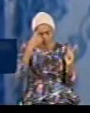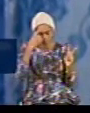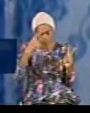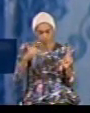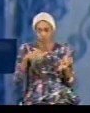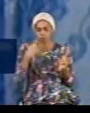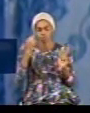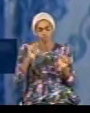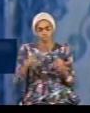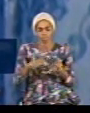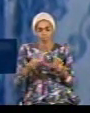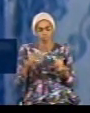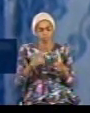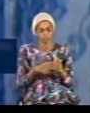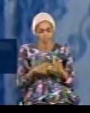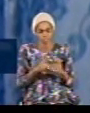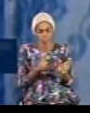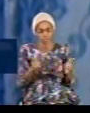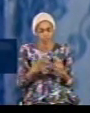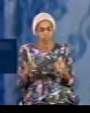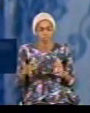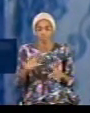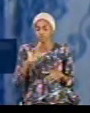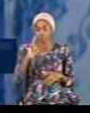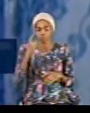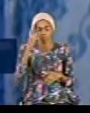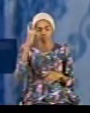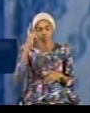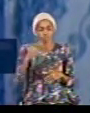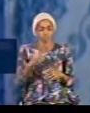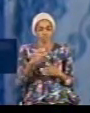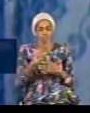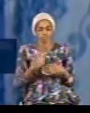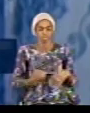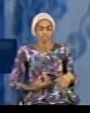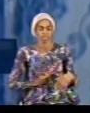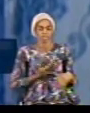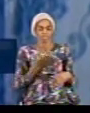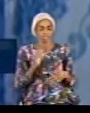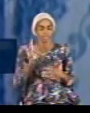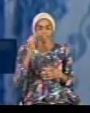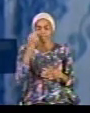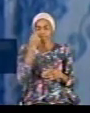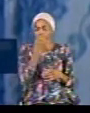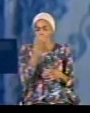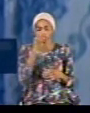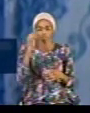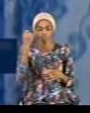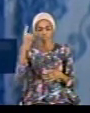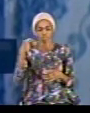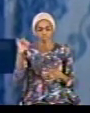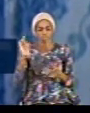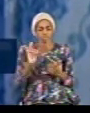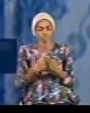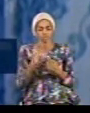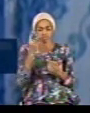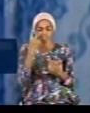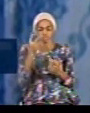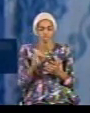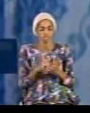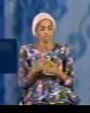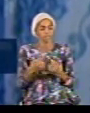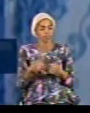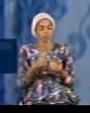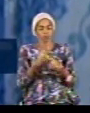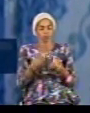great things but you alone, enlightening the eyes of understanding to see that even though many of us claim we have been